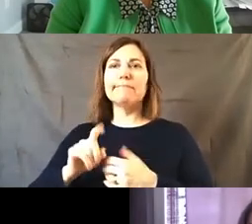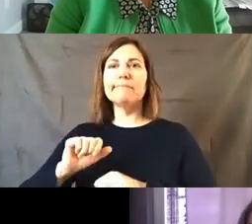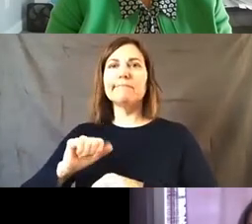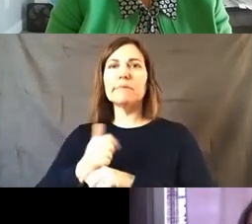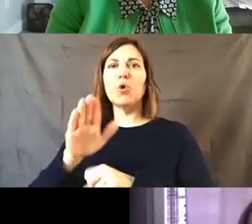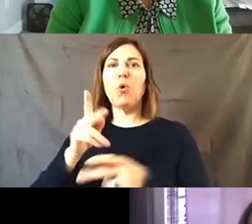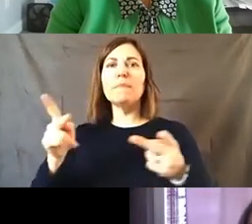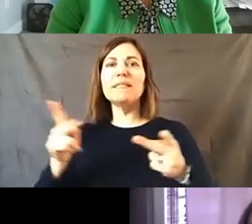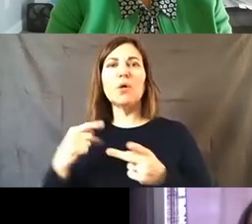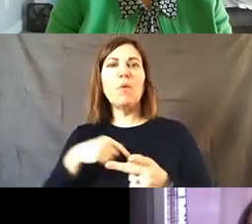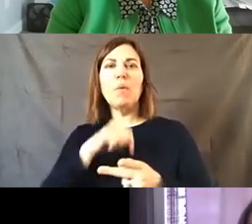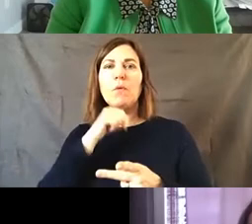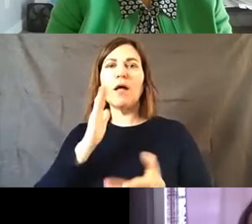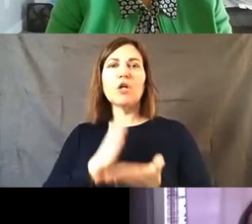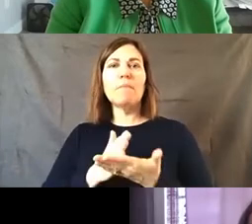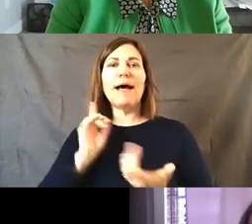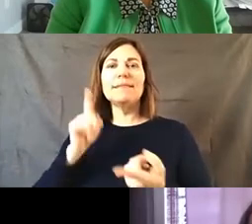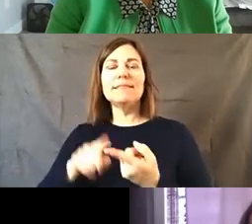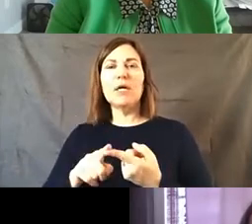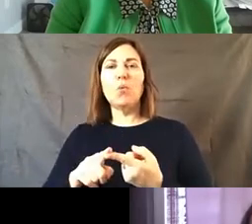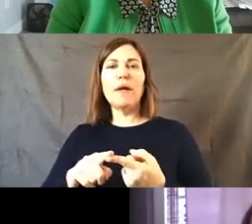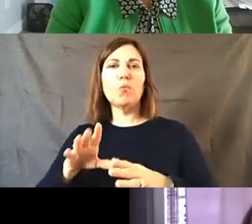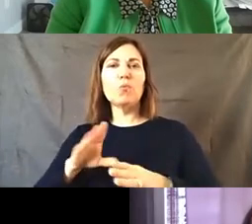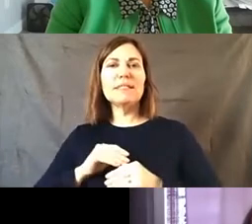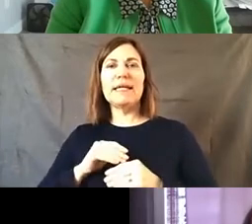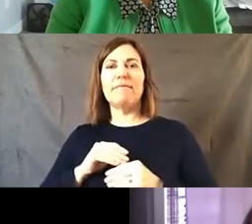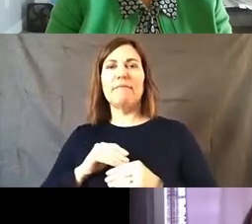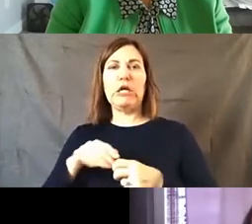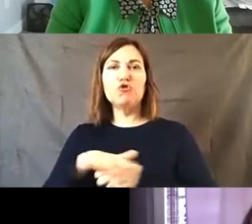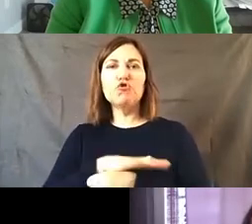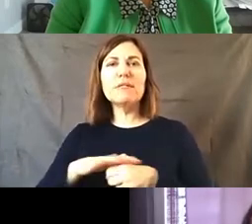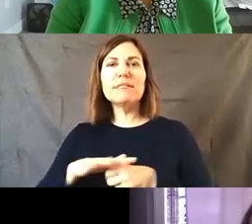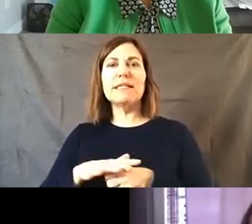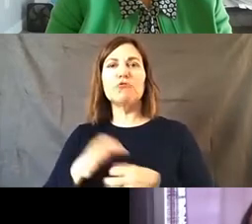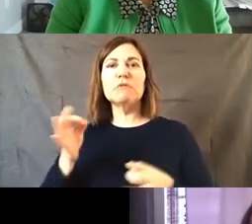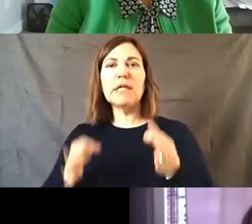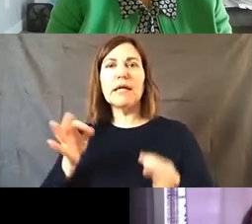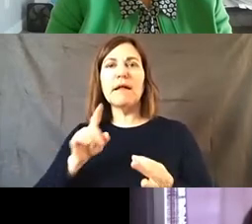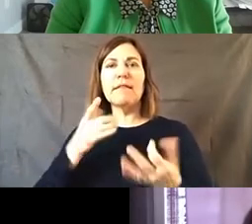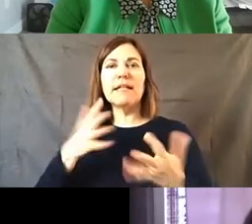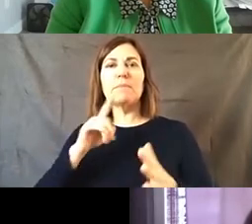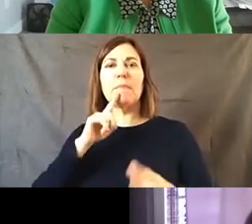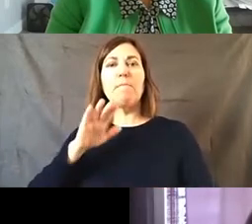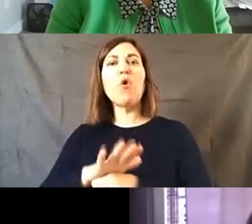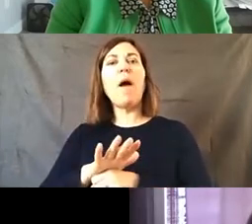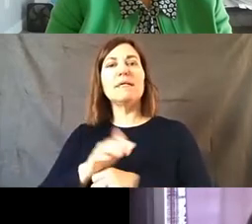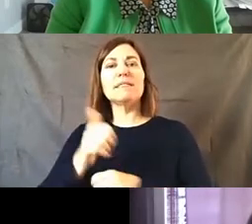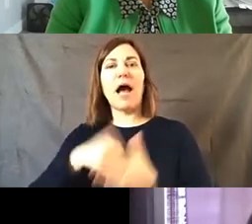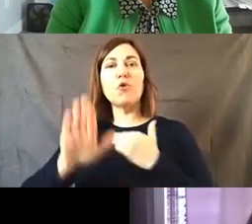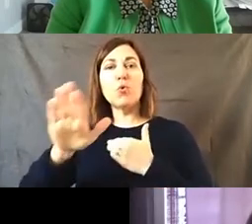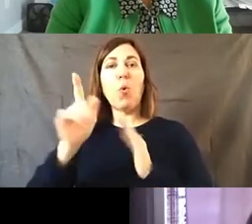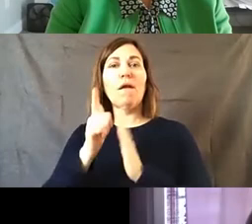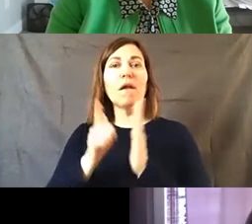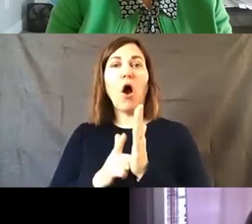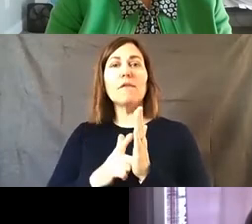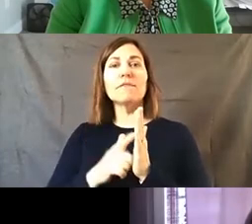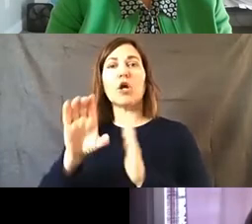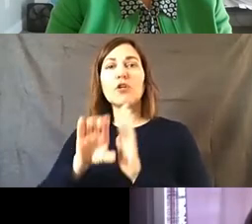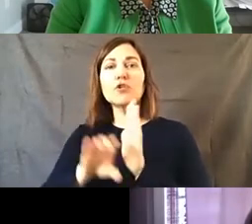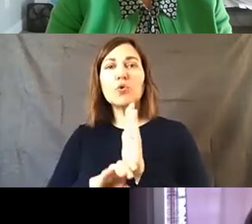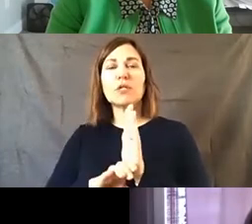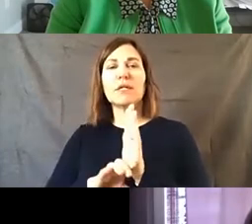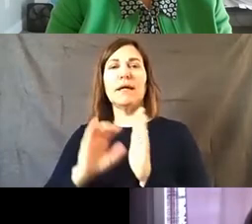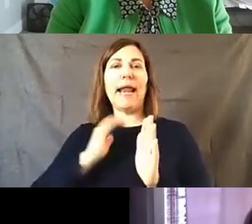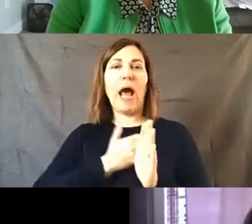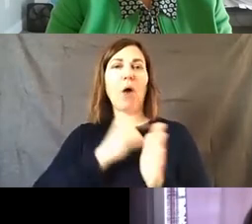we receive the jurisdictional justice promised to us in the Constitution under your laws and our many treaties. We will not go away,